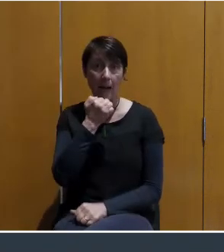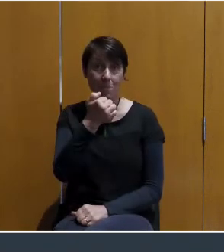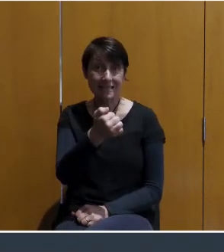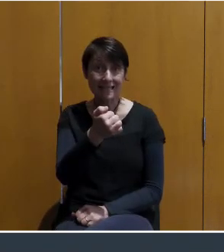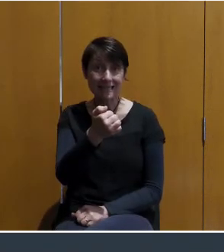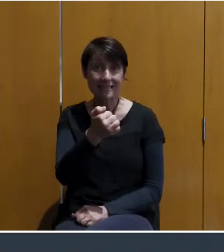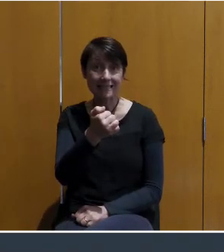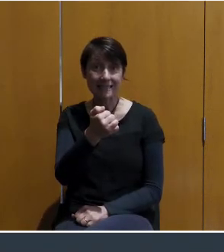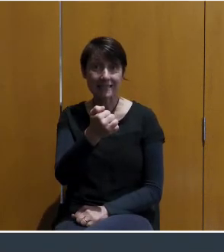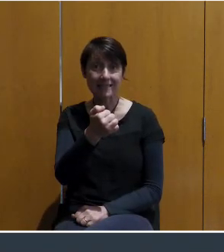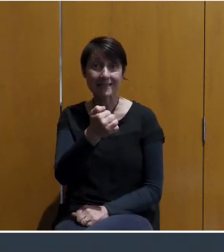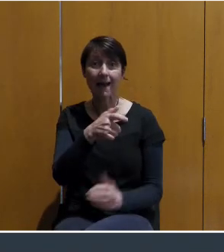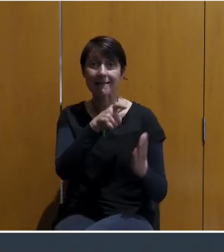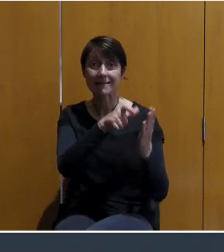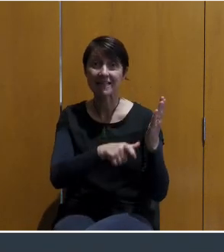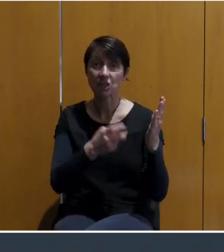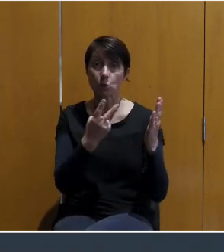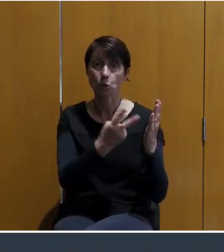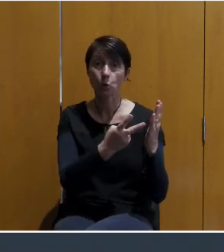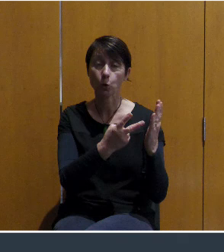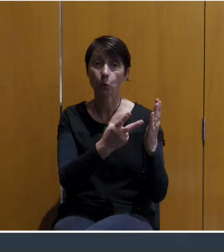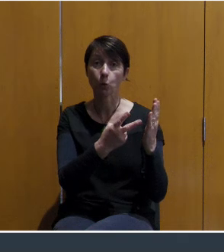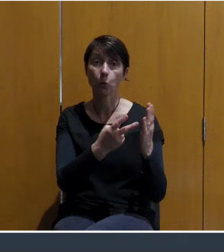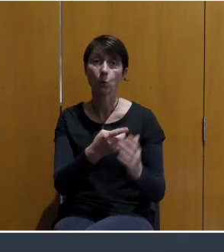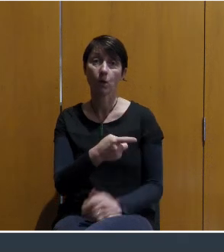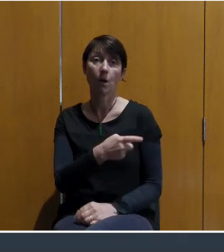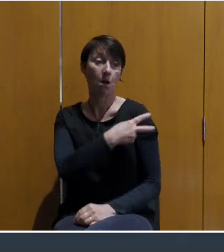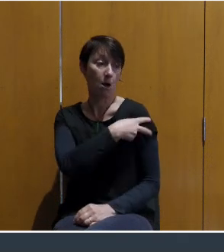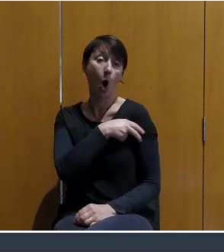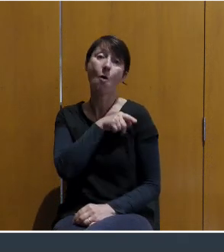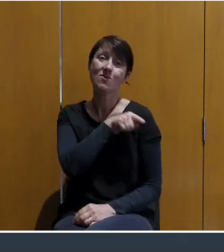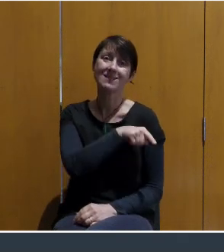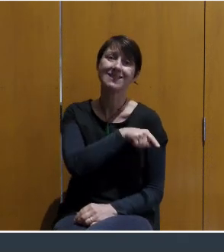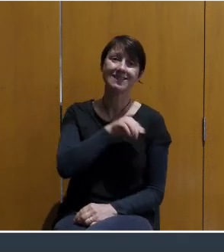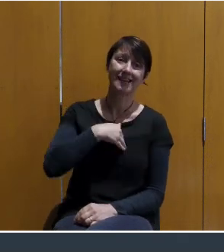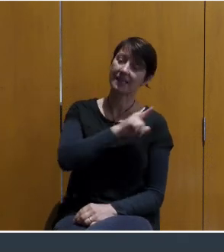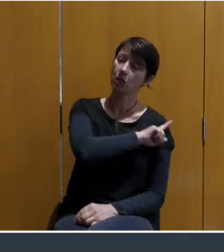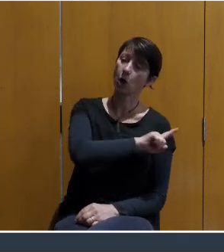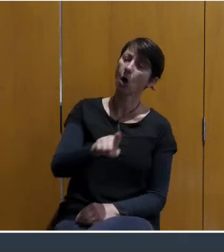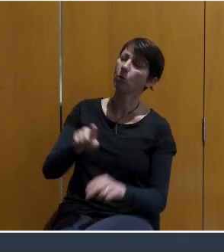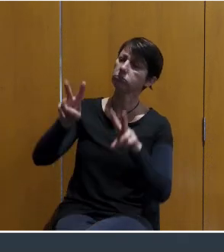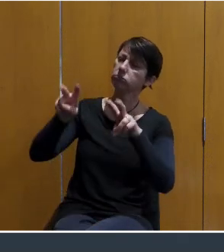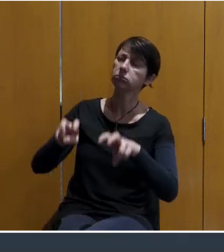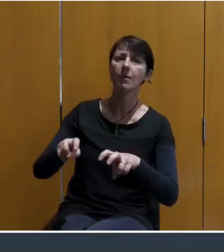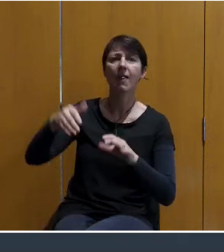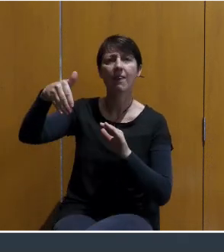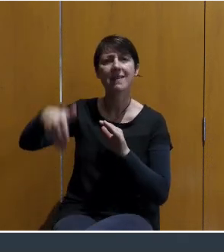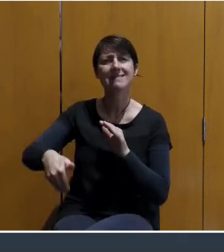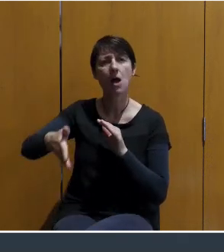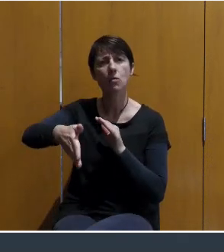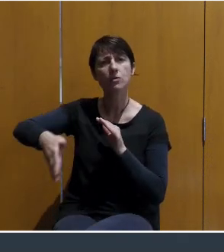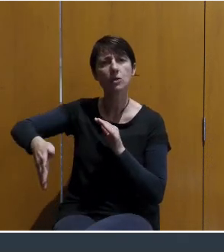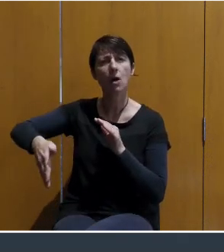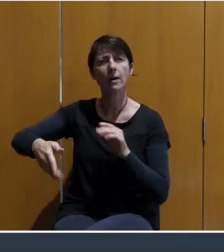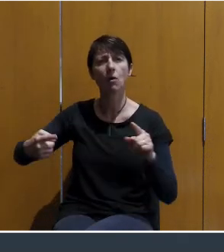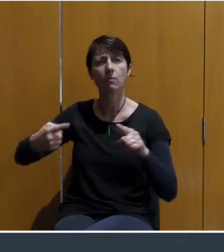Schedule 2, direct officers to investigate the south side of the cross-country drain ownership with